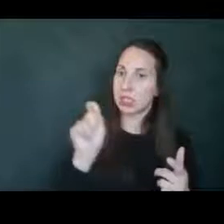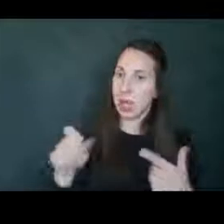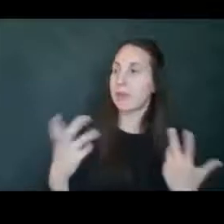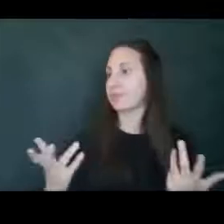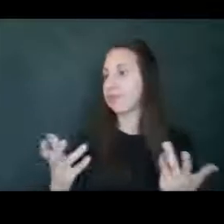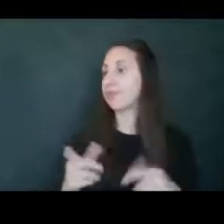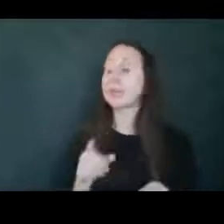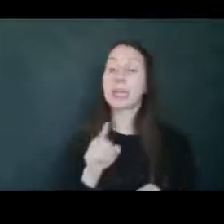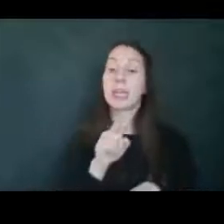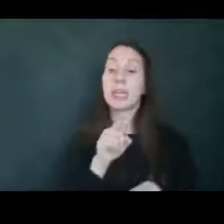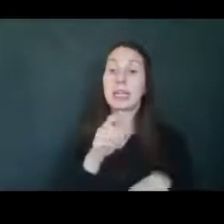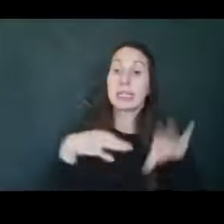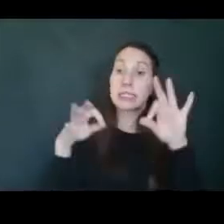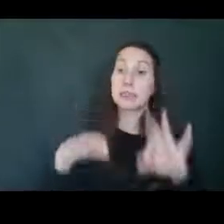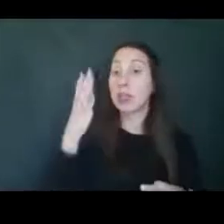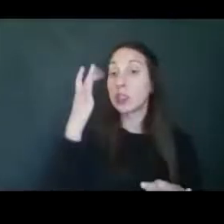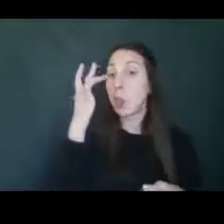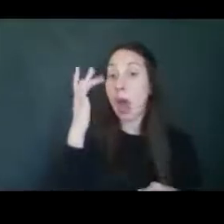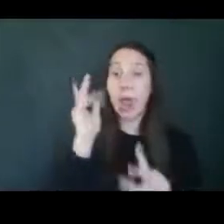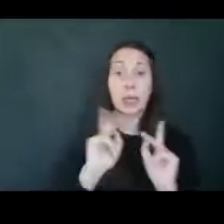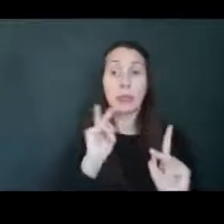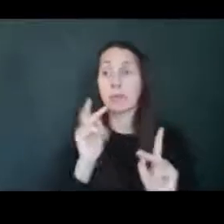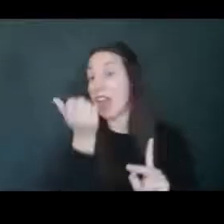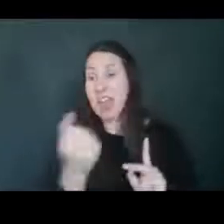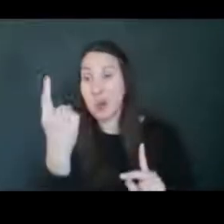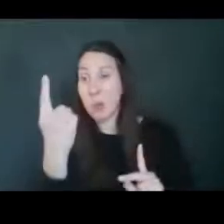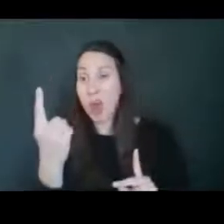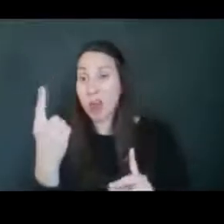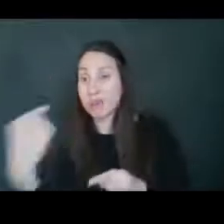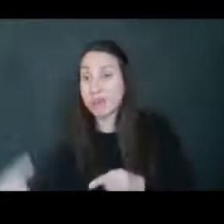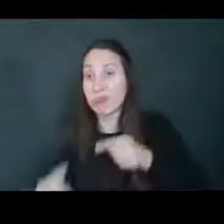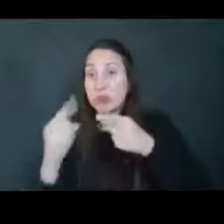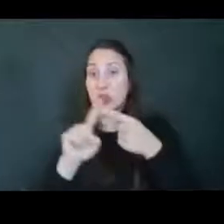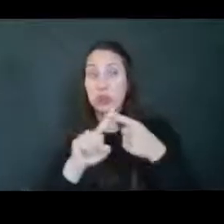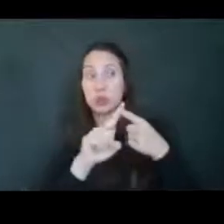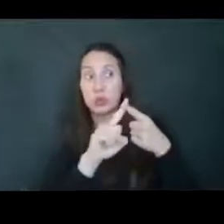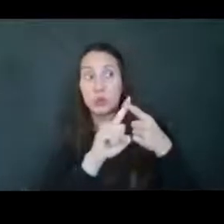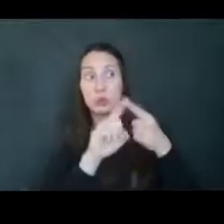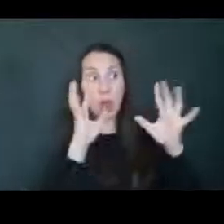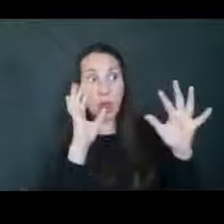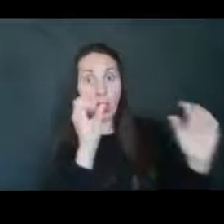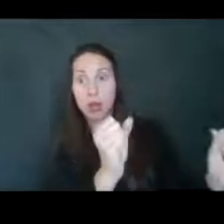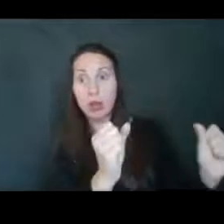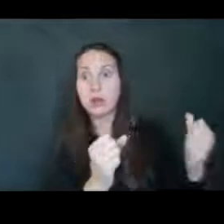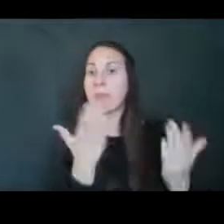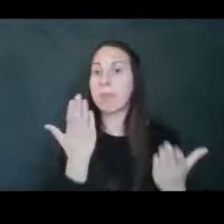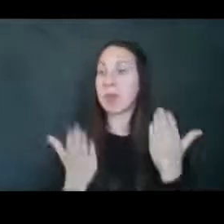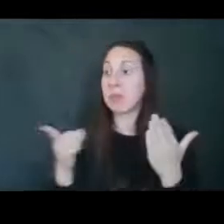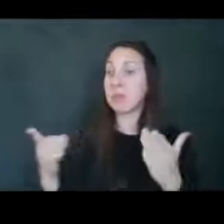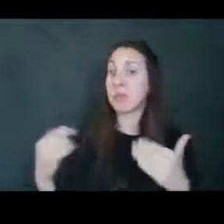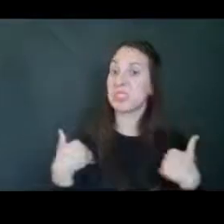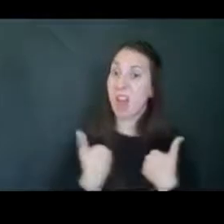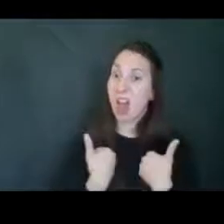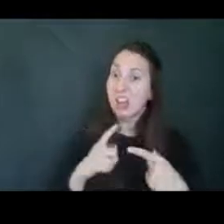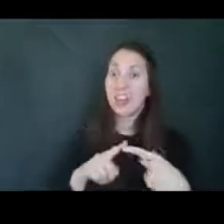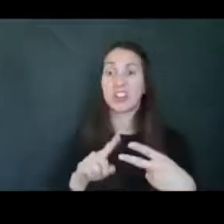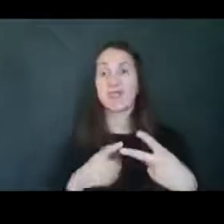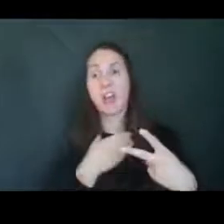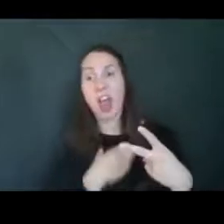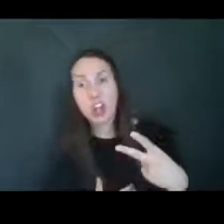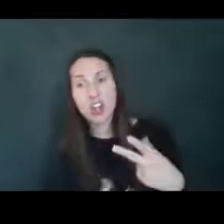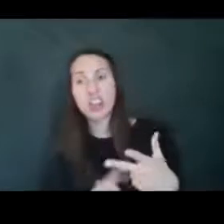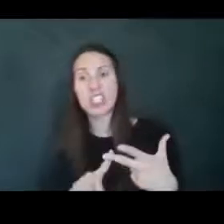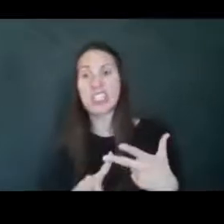be hungry, they could be anxious, they could be tired, and how to approach each different area.